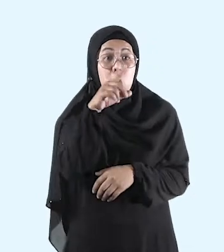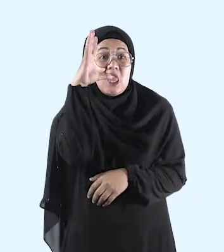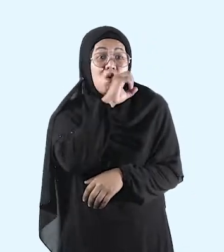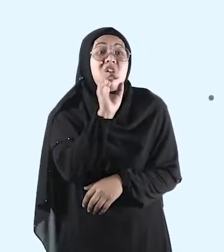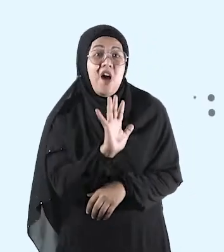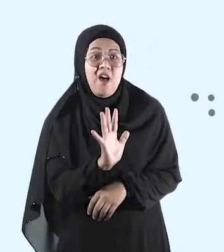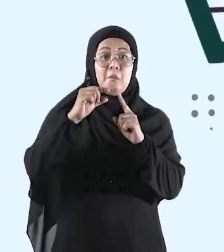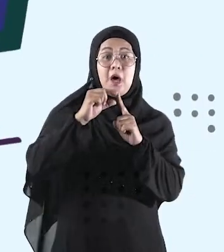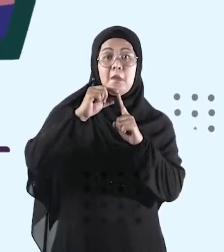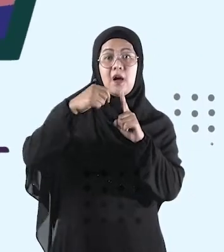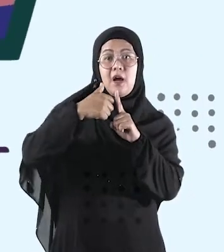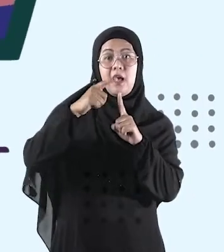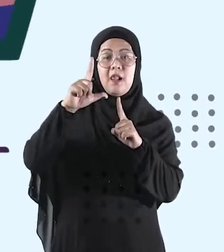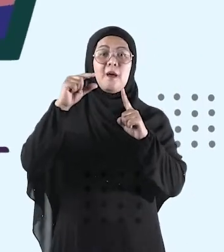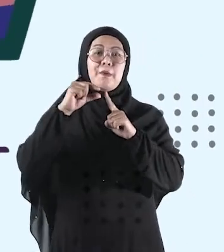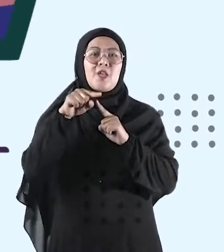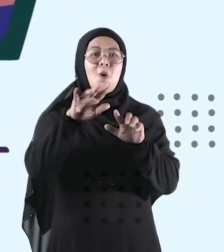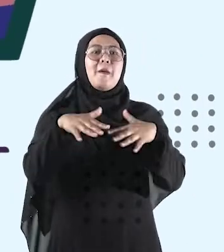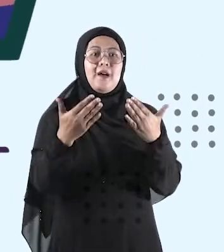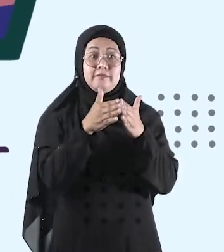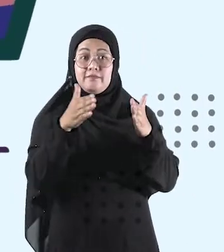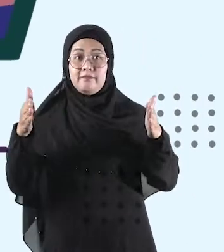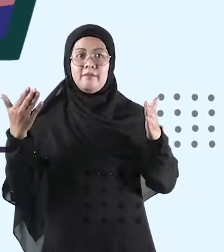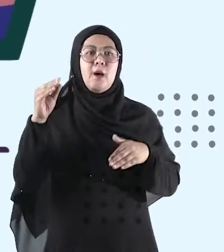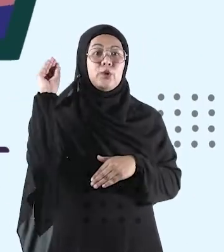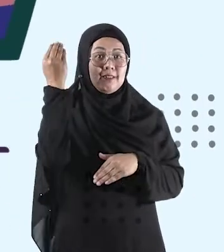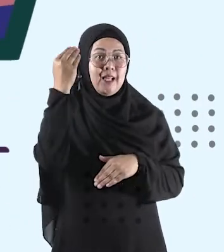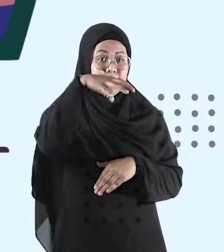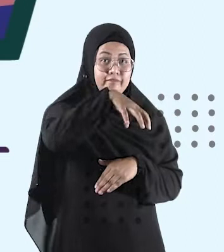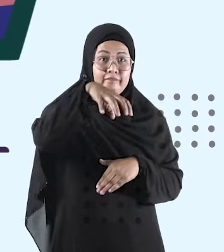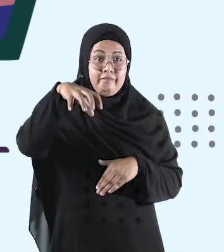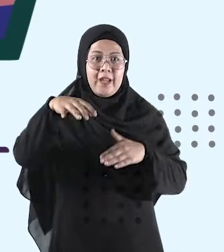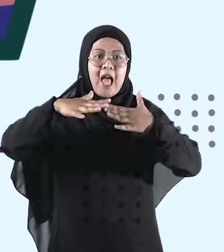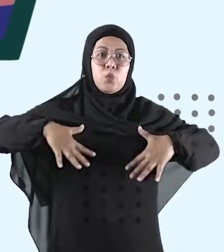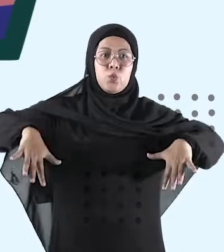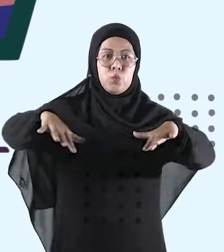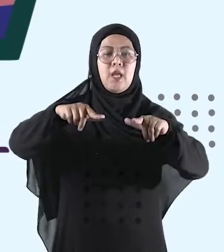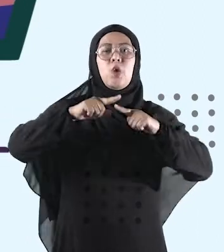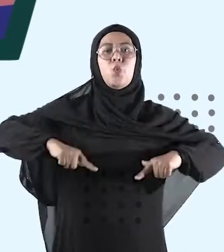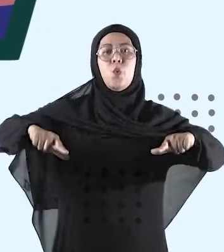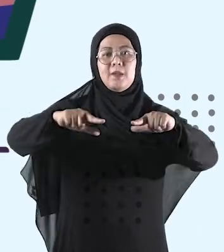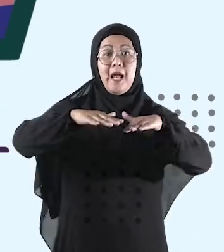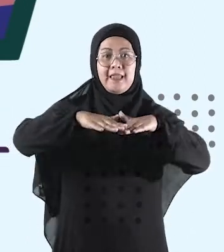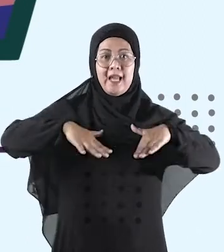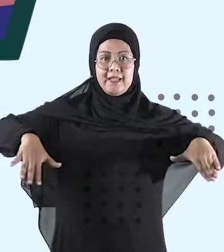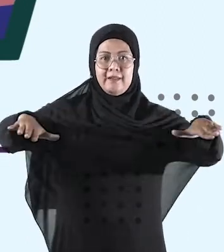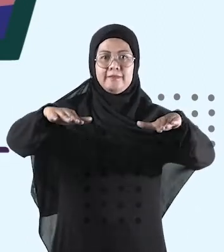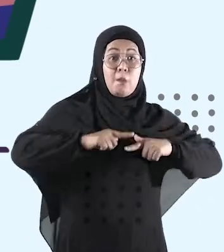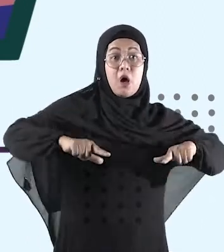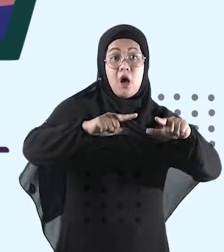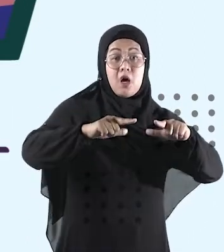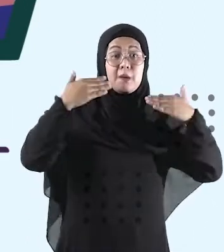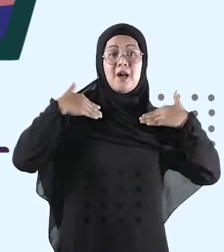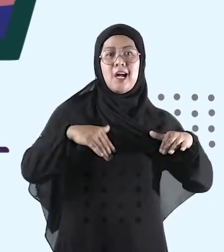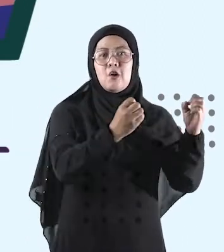Do you know, the Center of Marine and Coastal Mapping, or PPKLP, is one of the institutions in the Geospatial Information